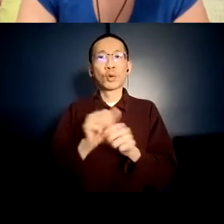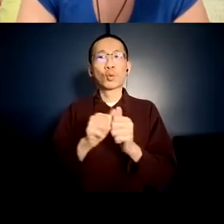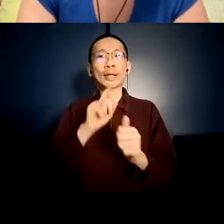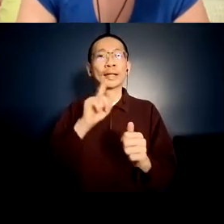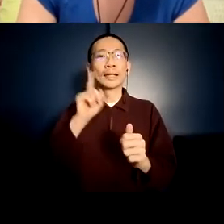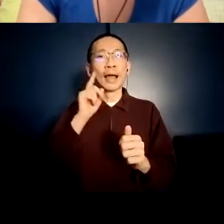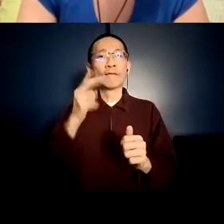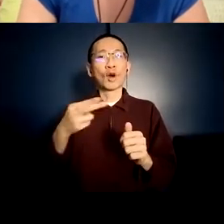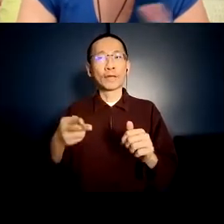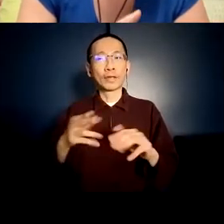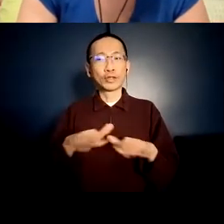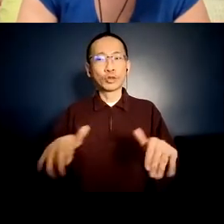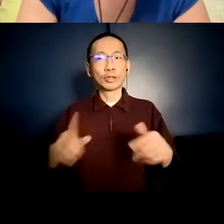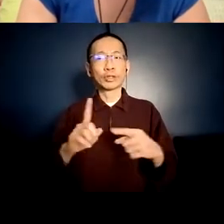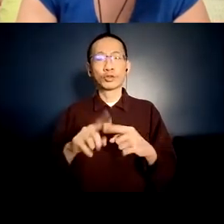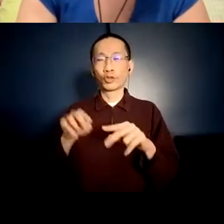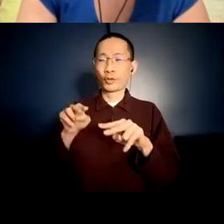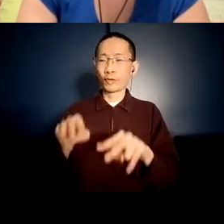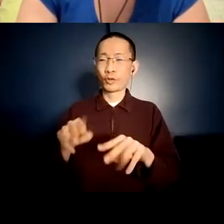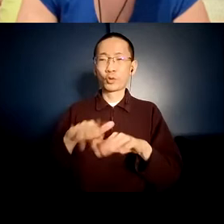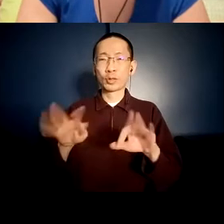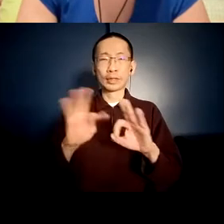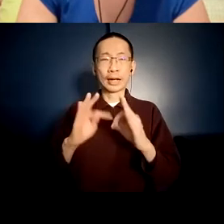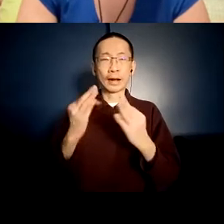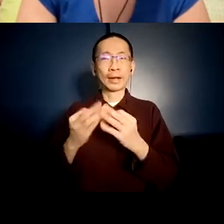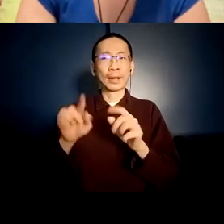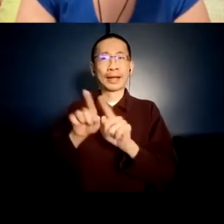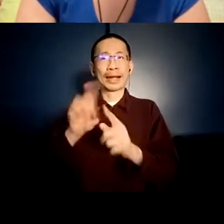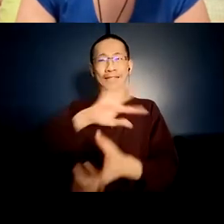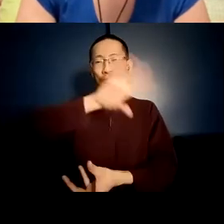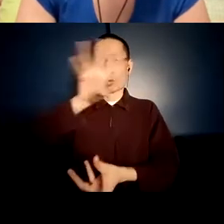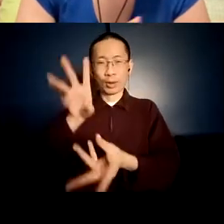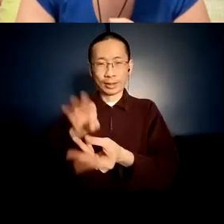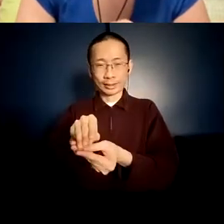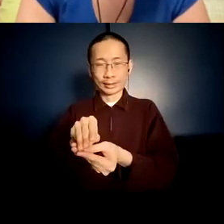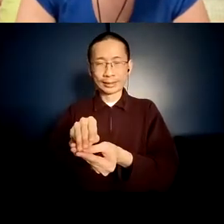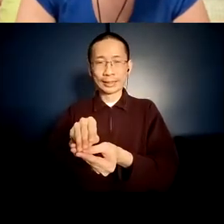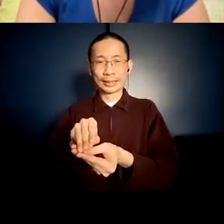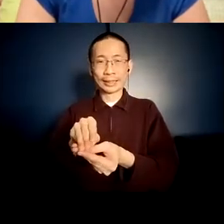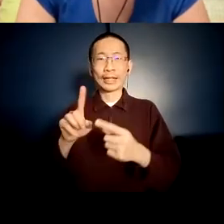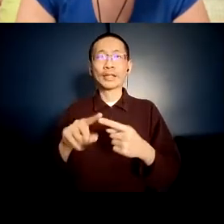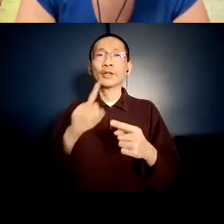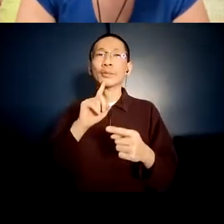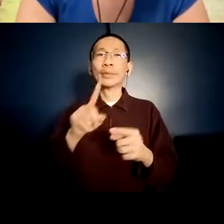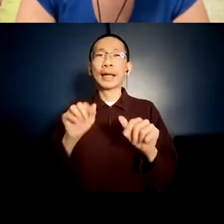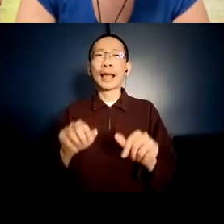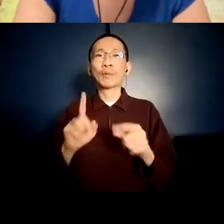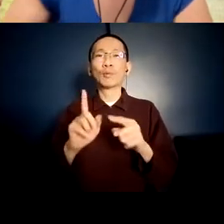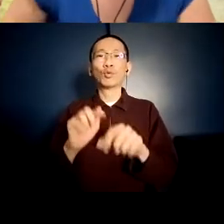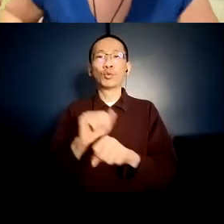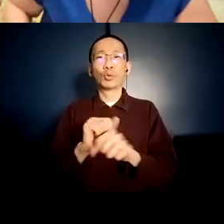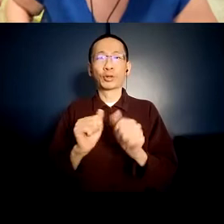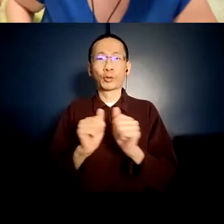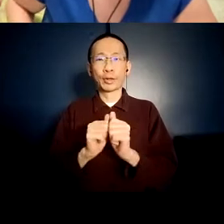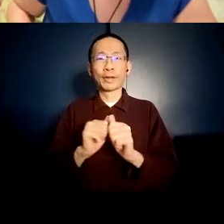hearing children to view children and families holistically. To be able to work with a